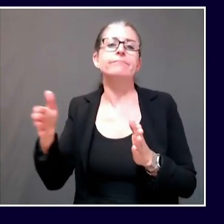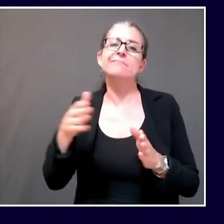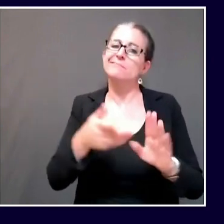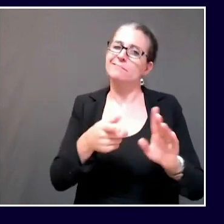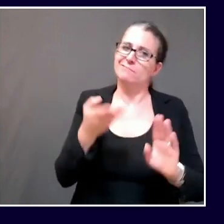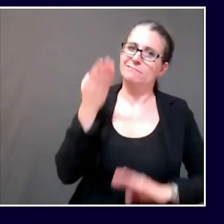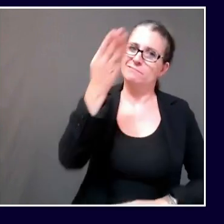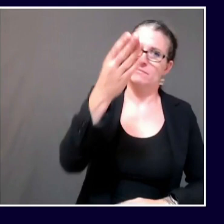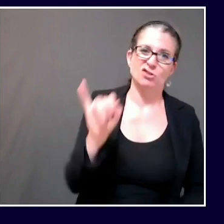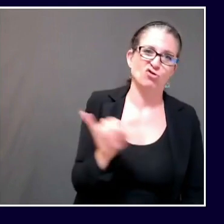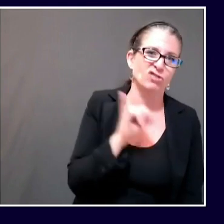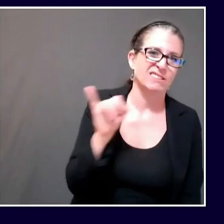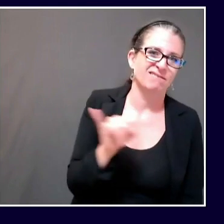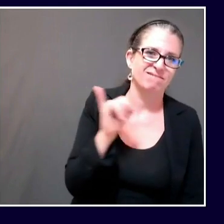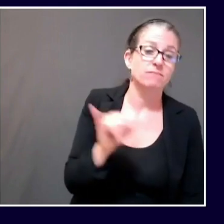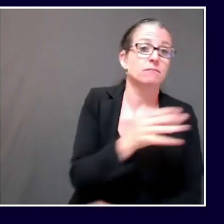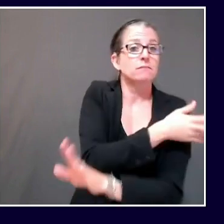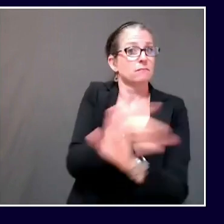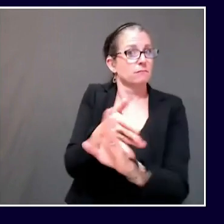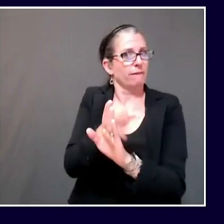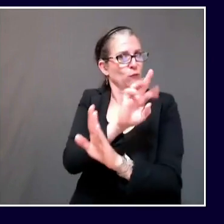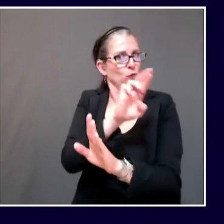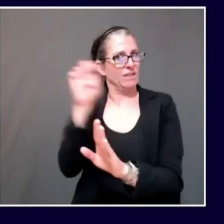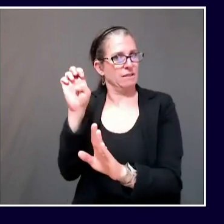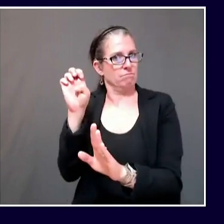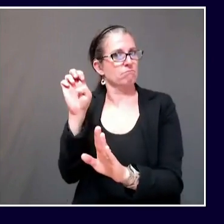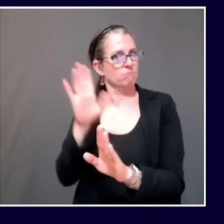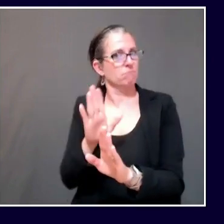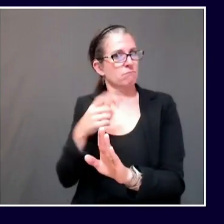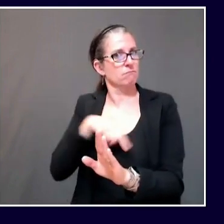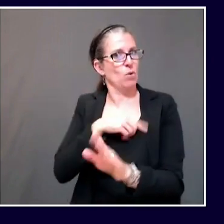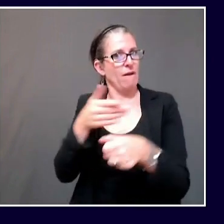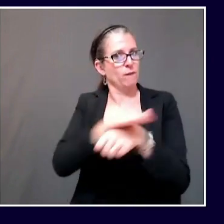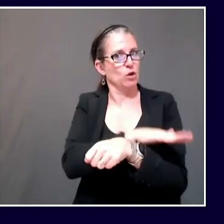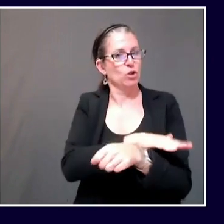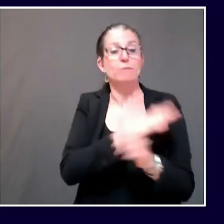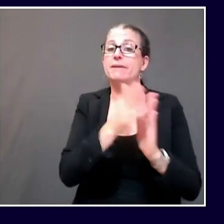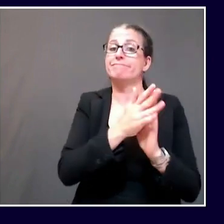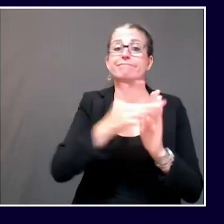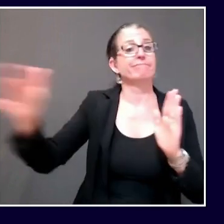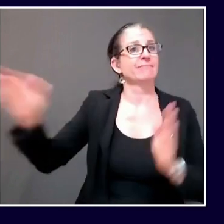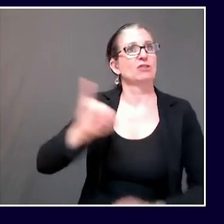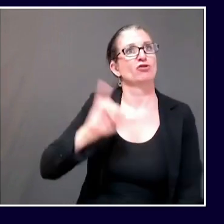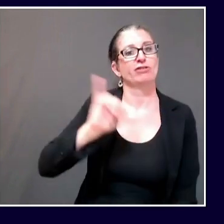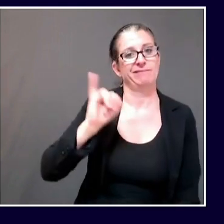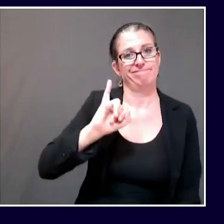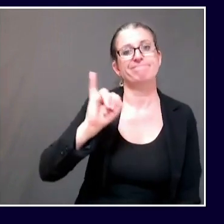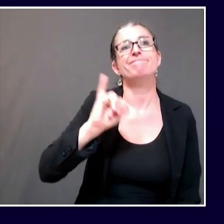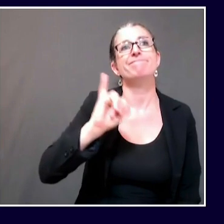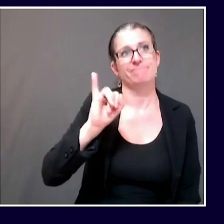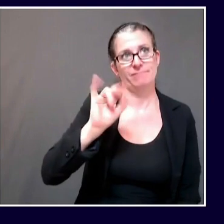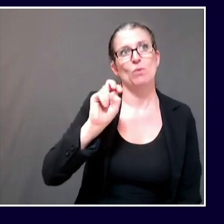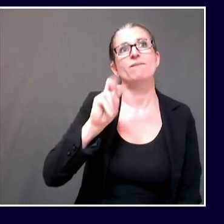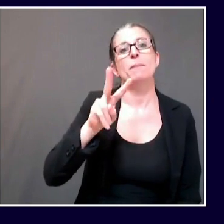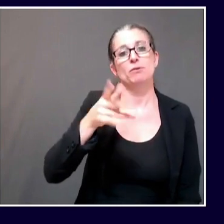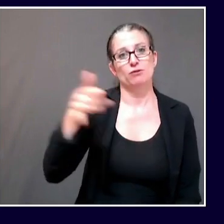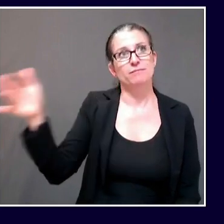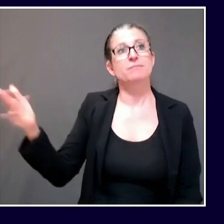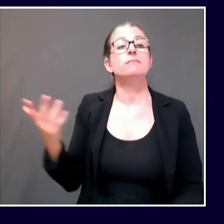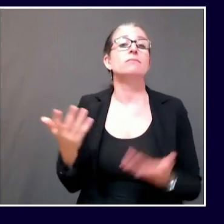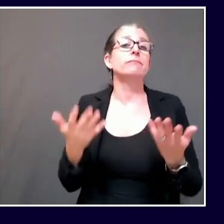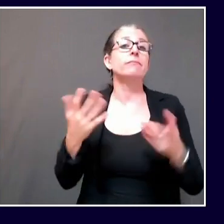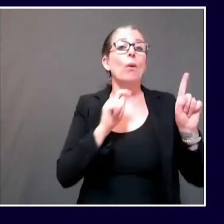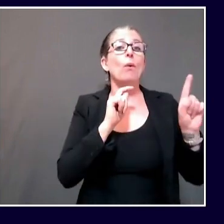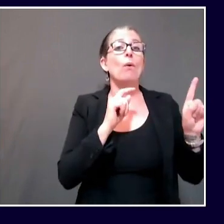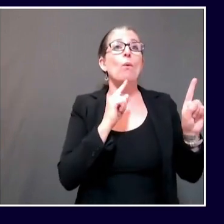collections. For example, the site operated by the City of Westbrook has sent more than 14,000 samples to the state